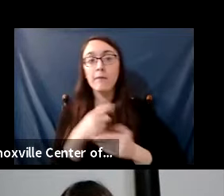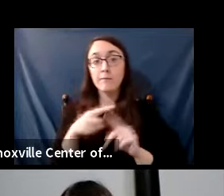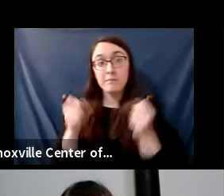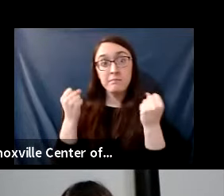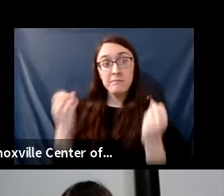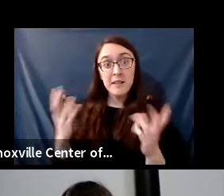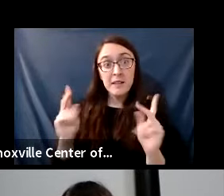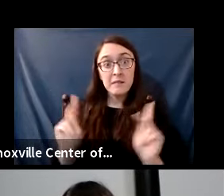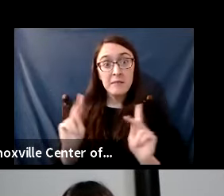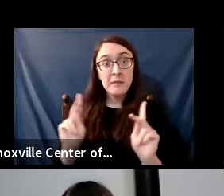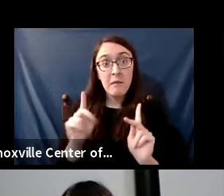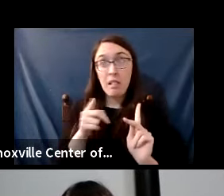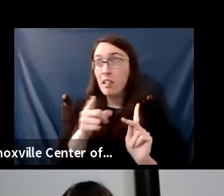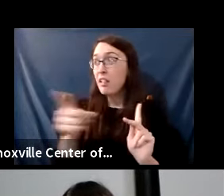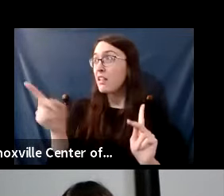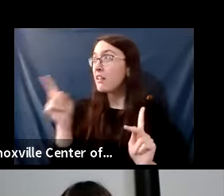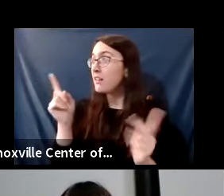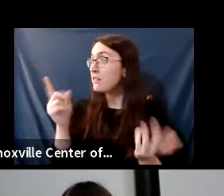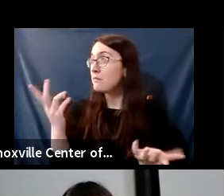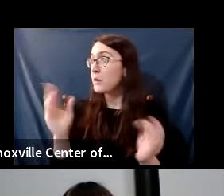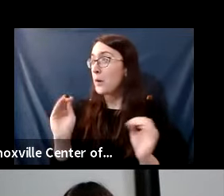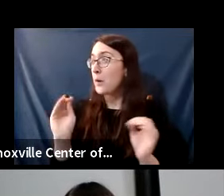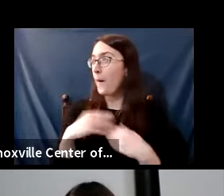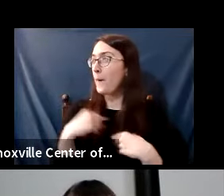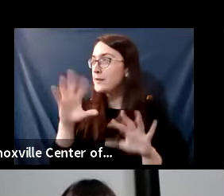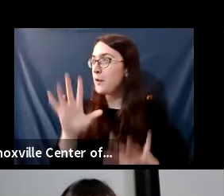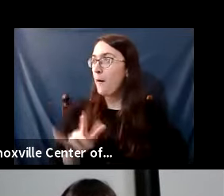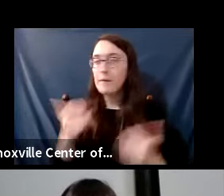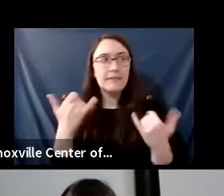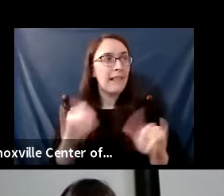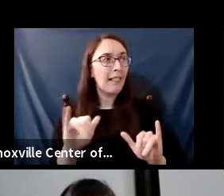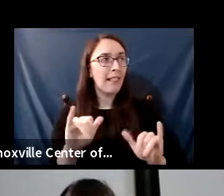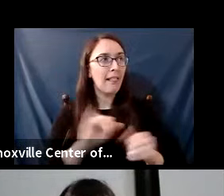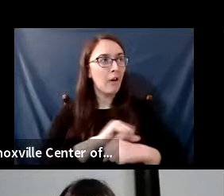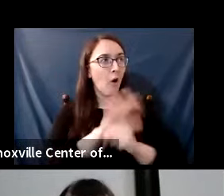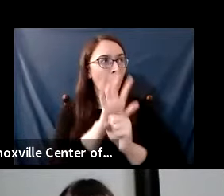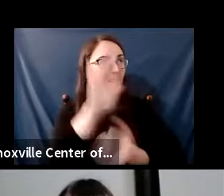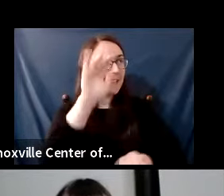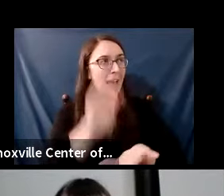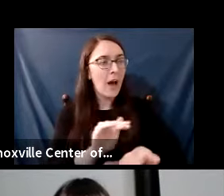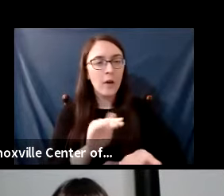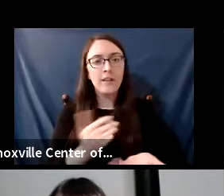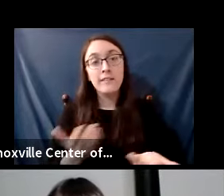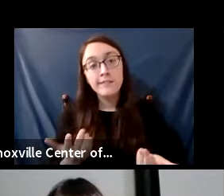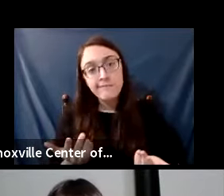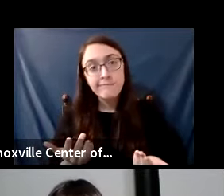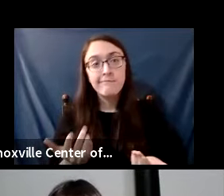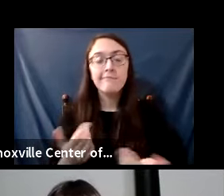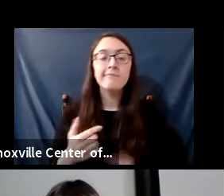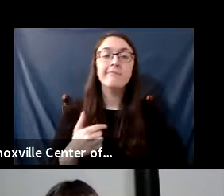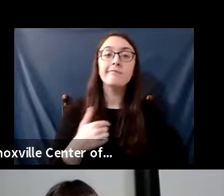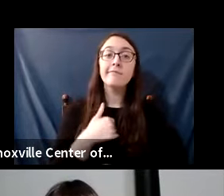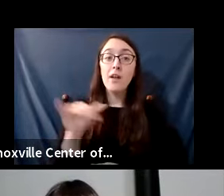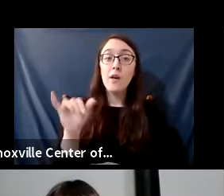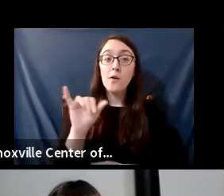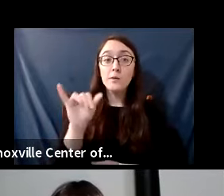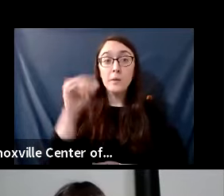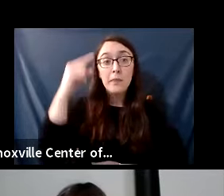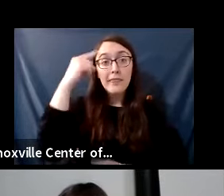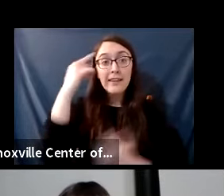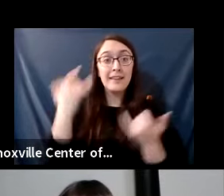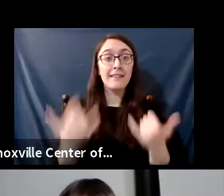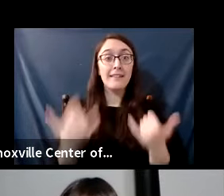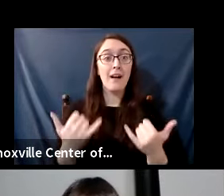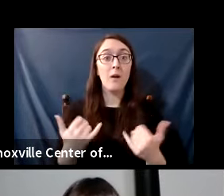So I'm not willing to put too much stock in that. Another thing that I think is that we now